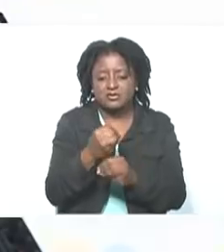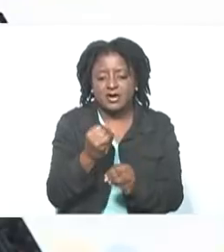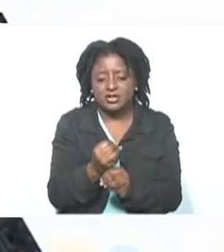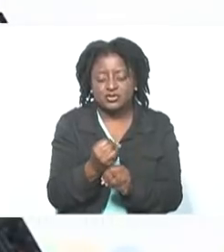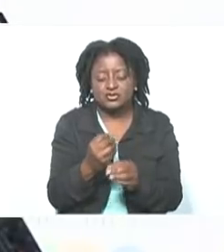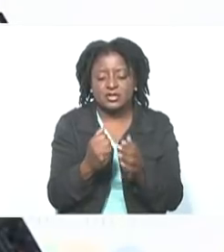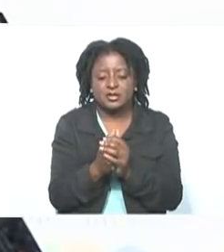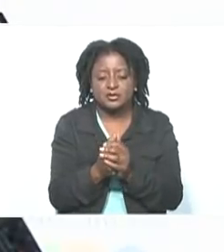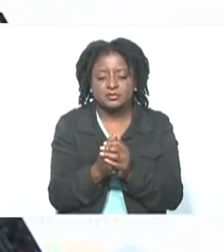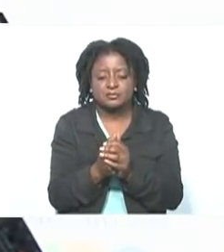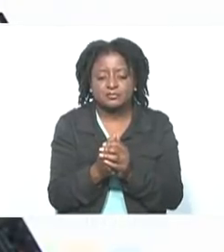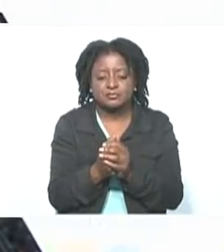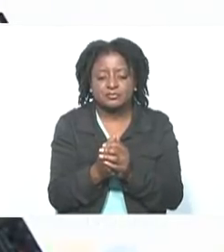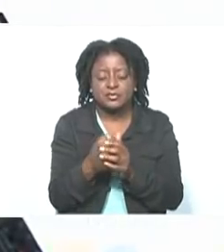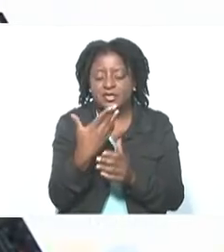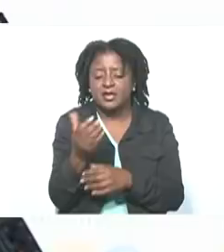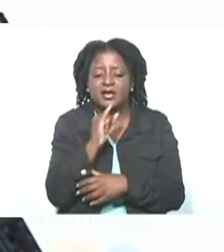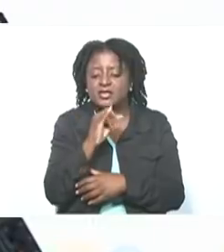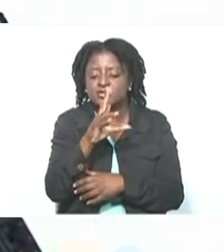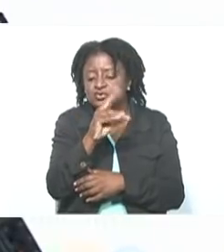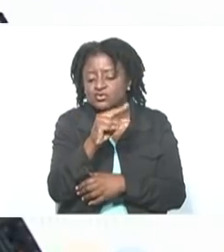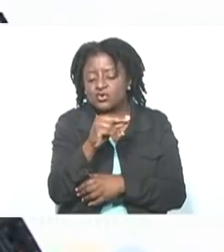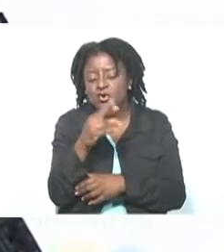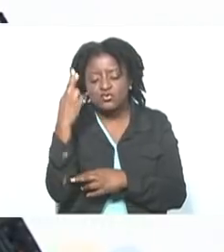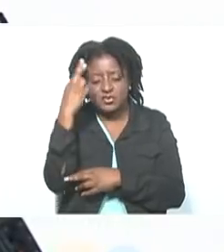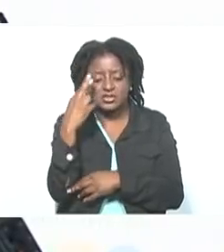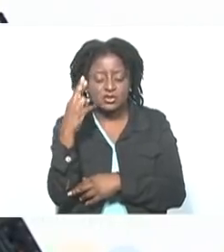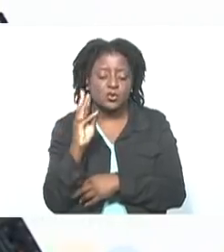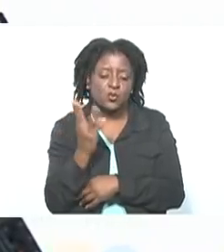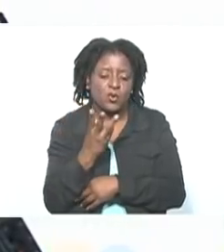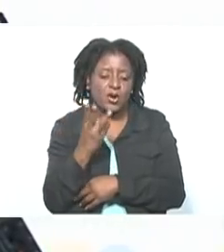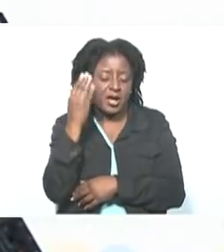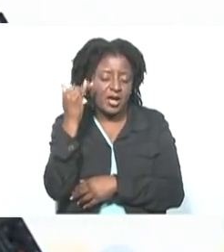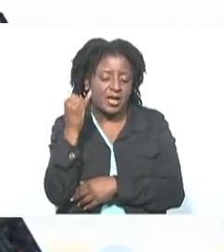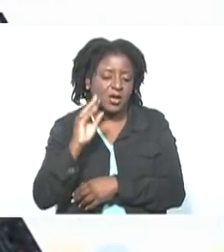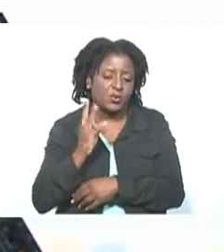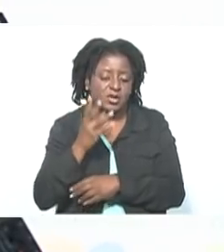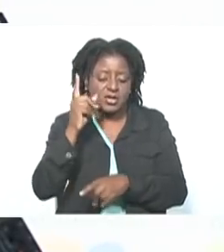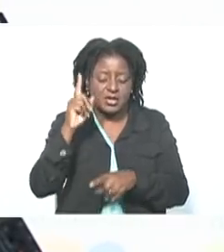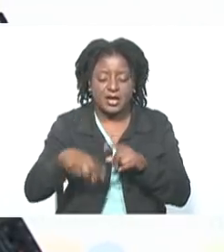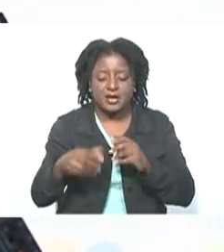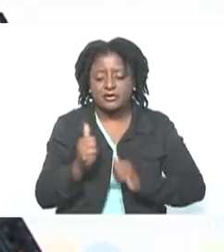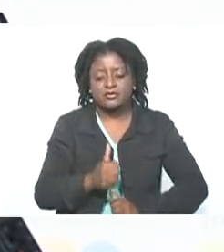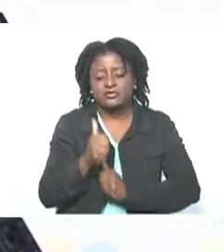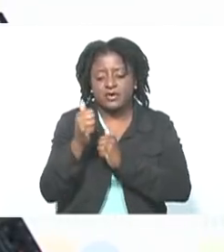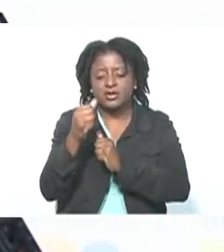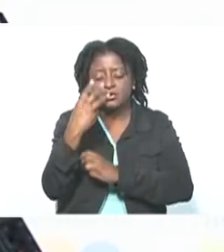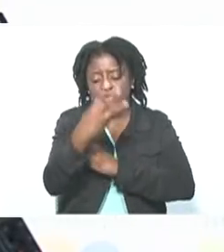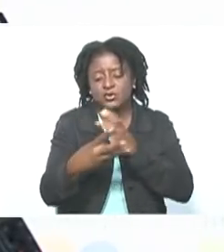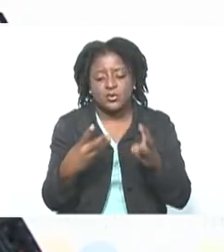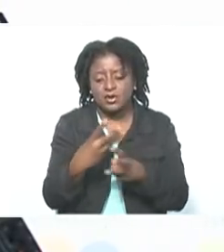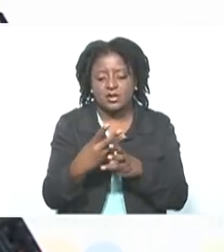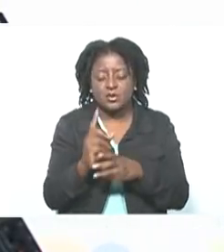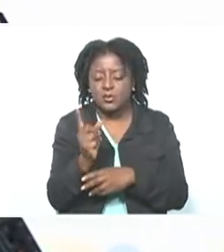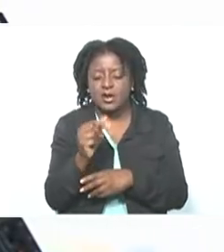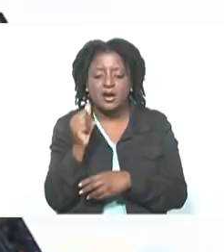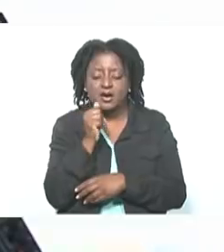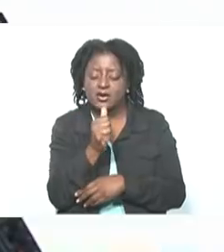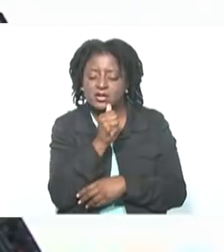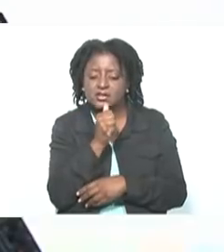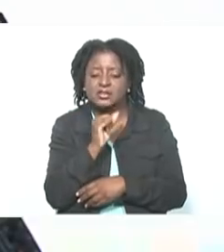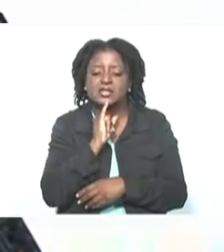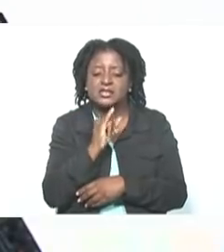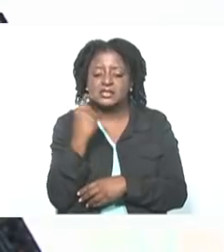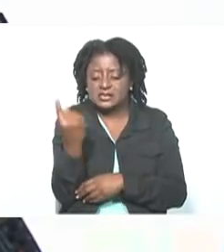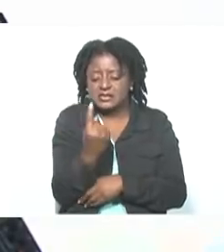Turnquest. There is no reason why we cannot follow the world's trend, where agriculture is the single largest